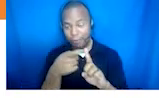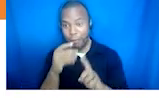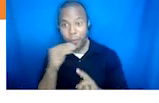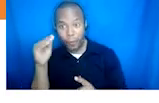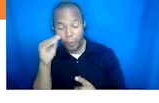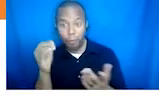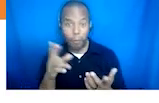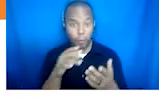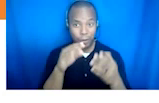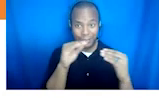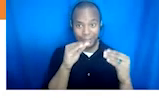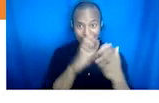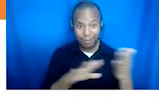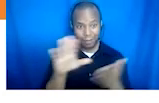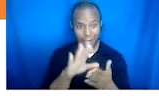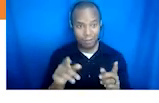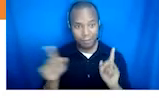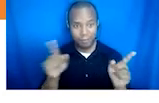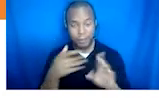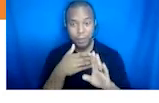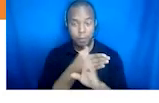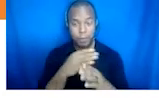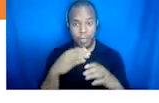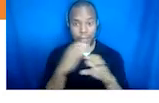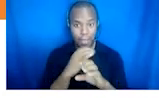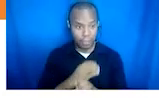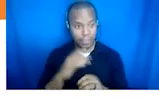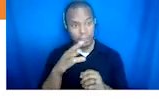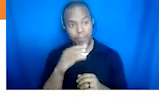college, pre-calculus and financial accounting.